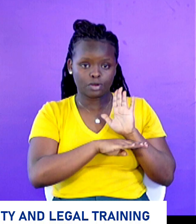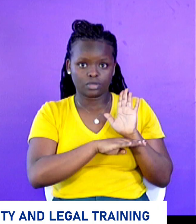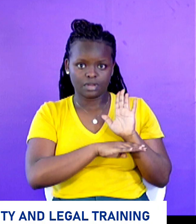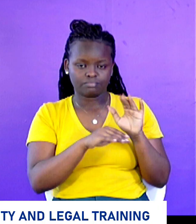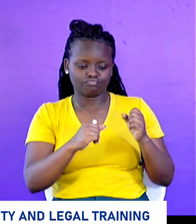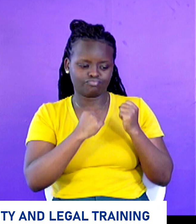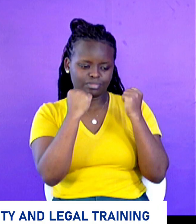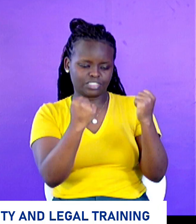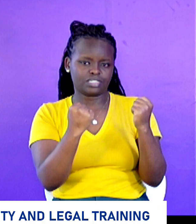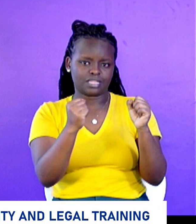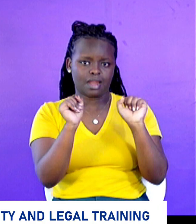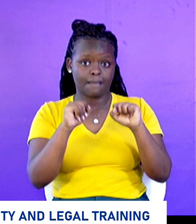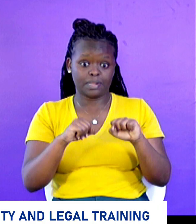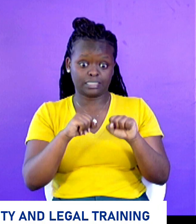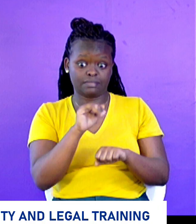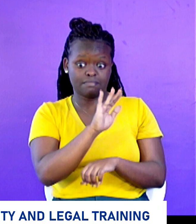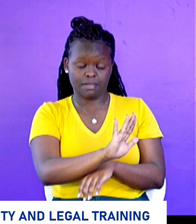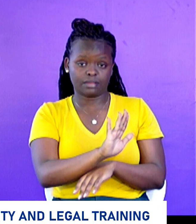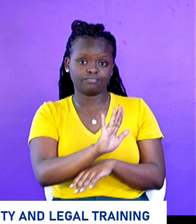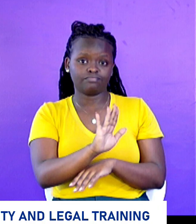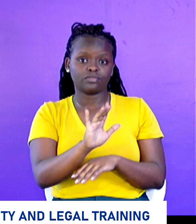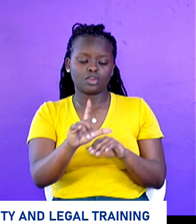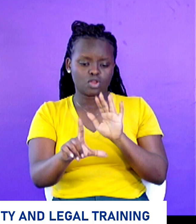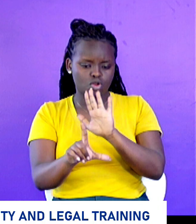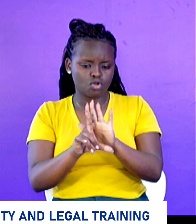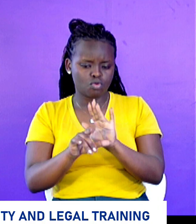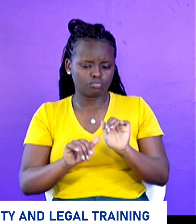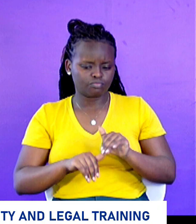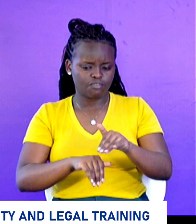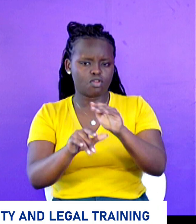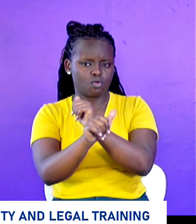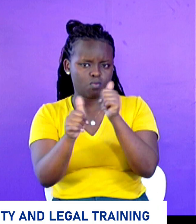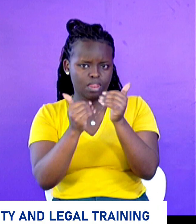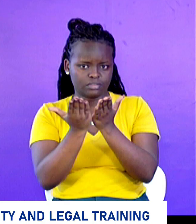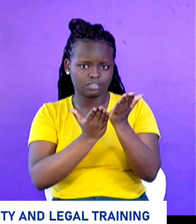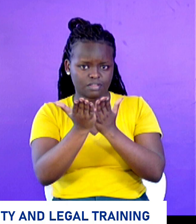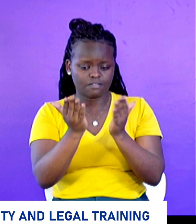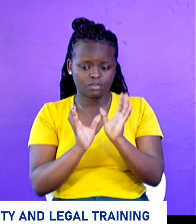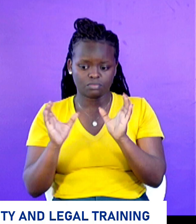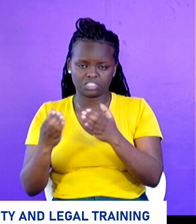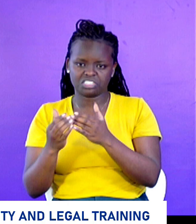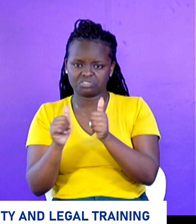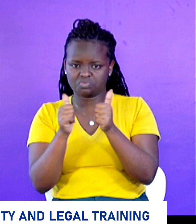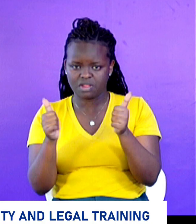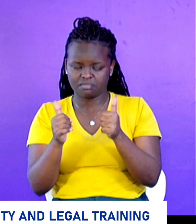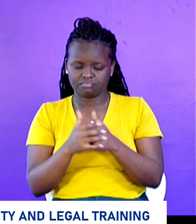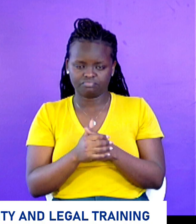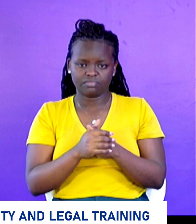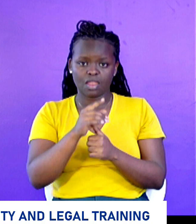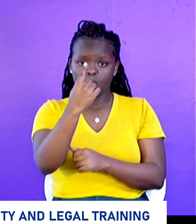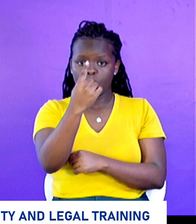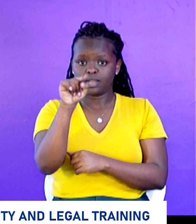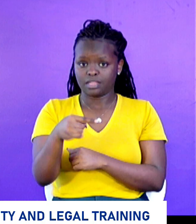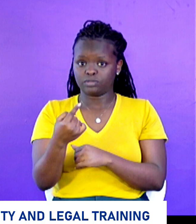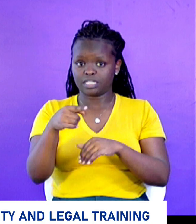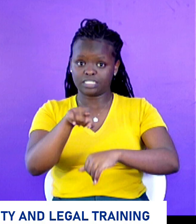strengthen their ability to uphold the law and serve communities effectively. Already, 1,000